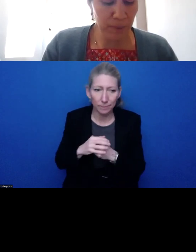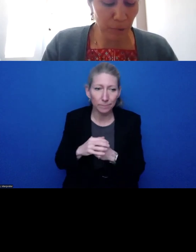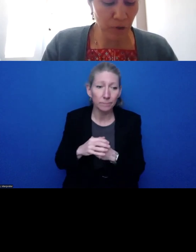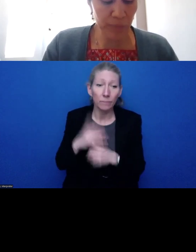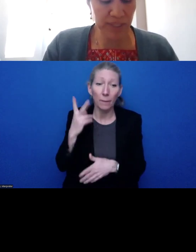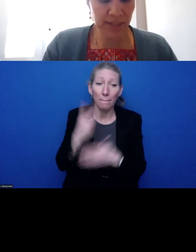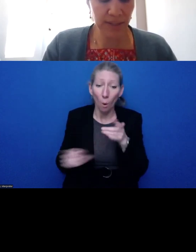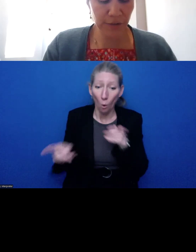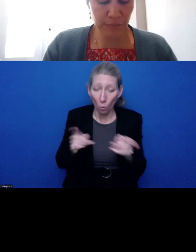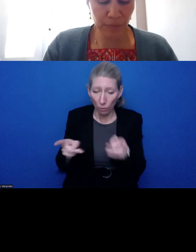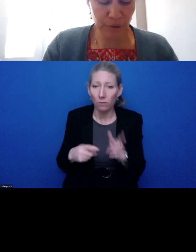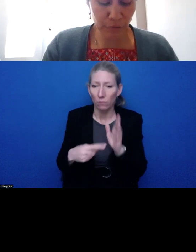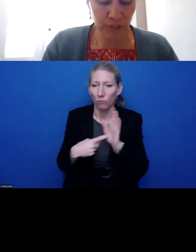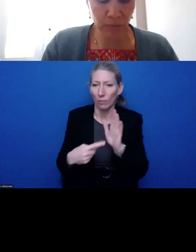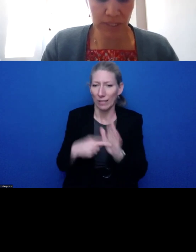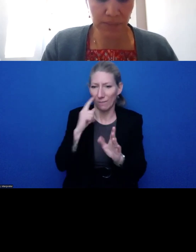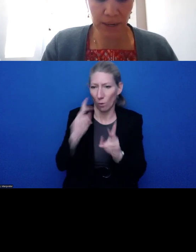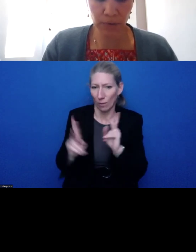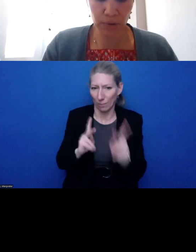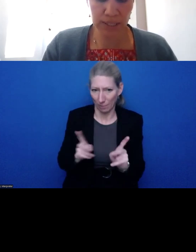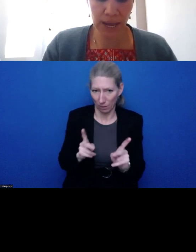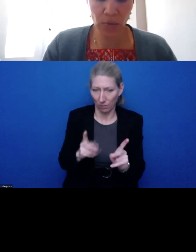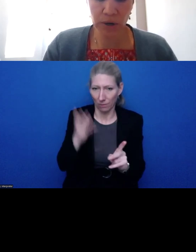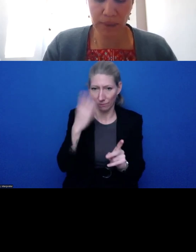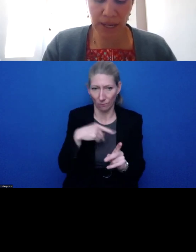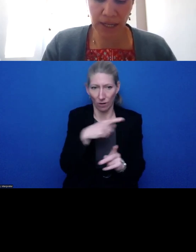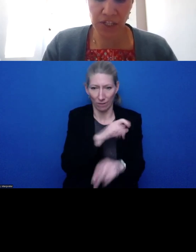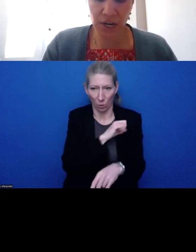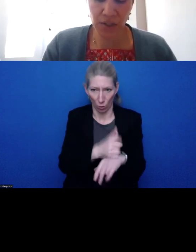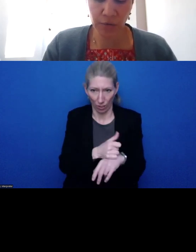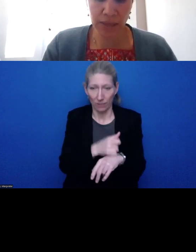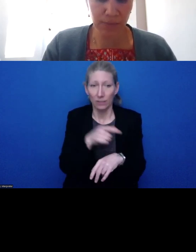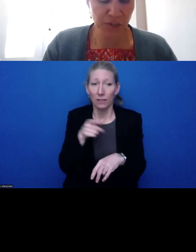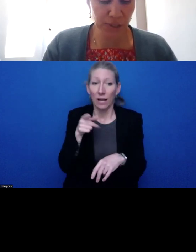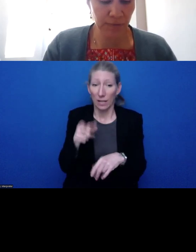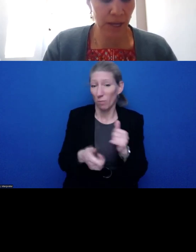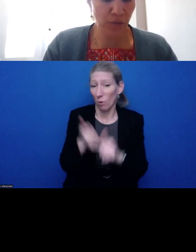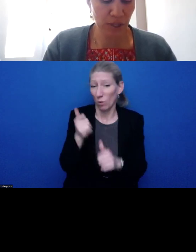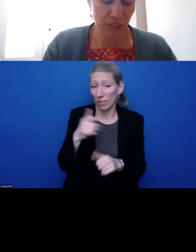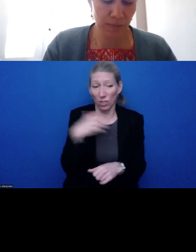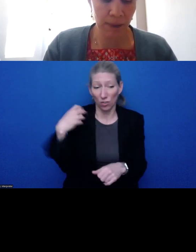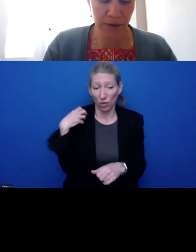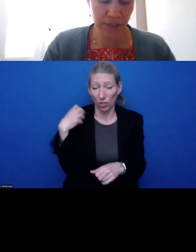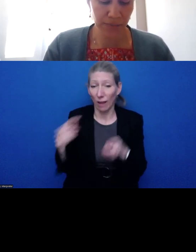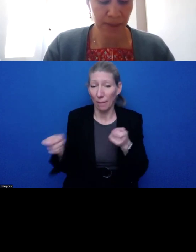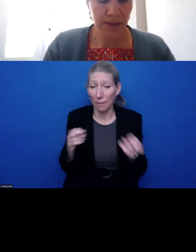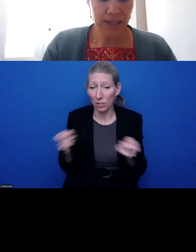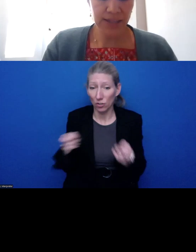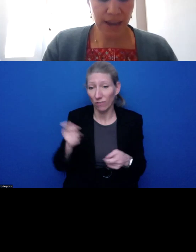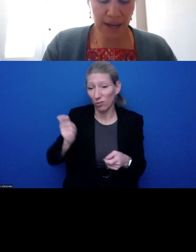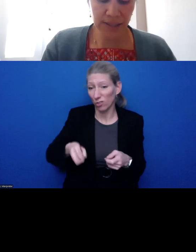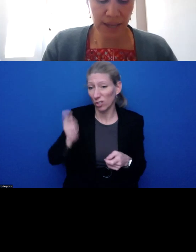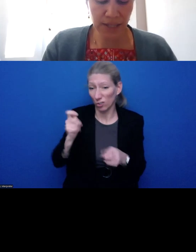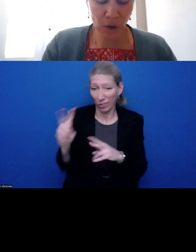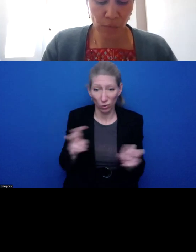were the people's representative before the municipal authorities and were mainly in charge of administrative and judicial matters.